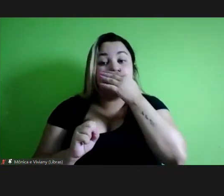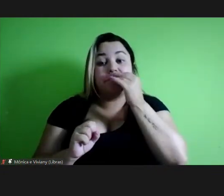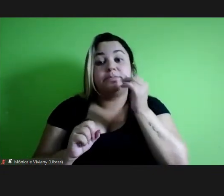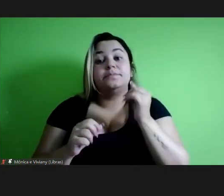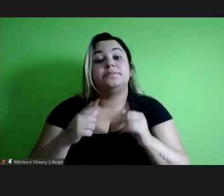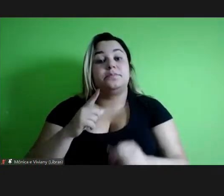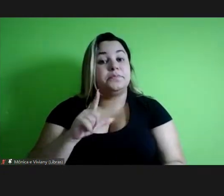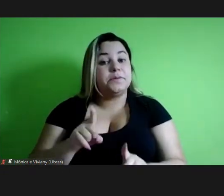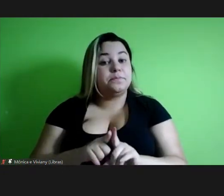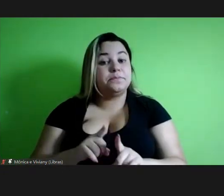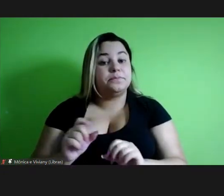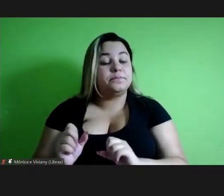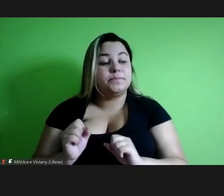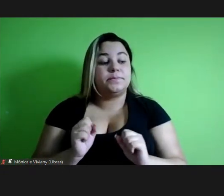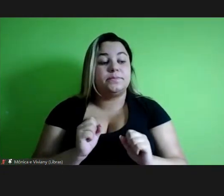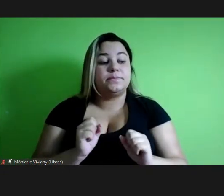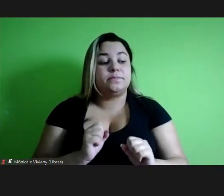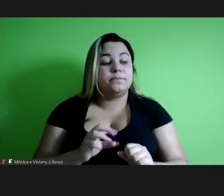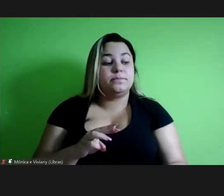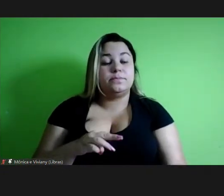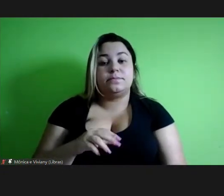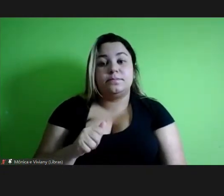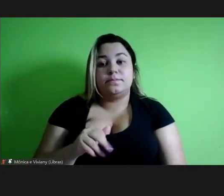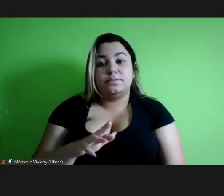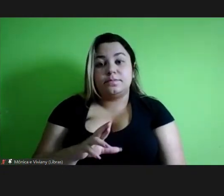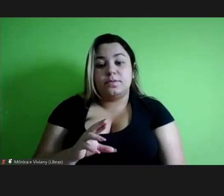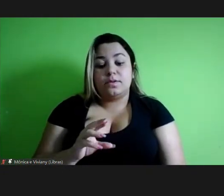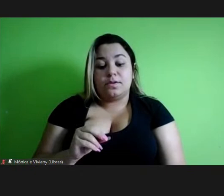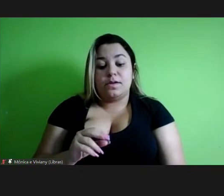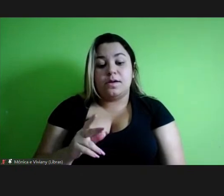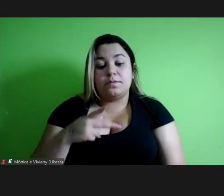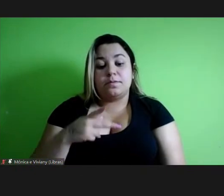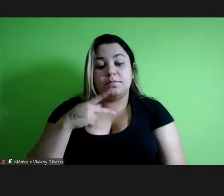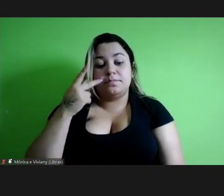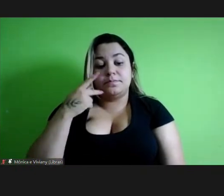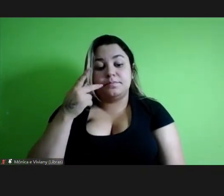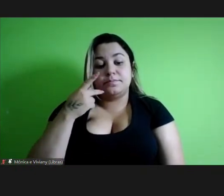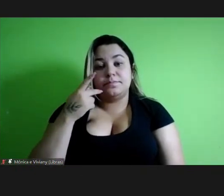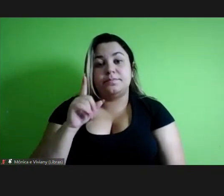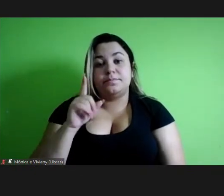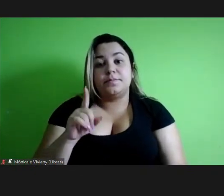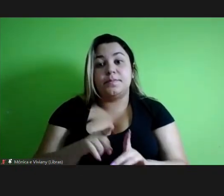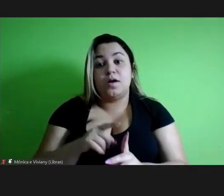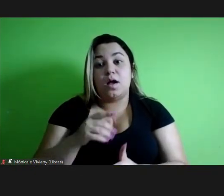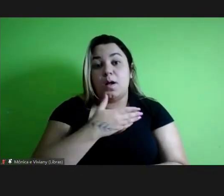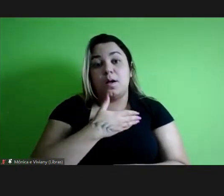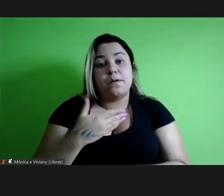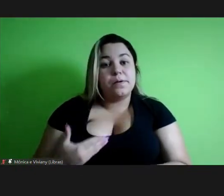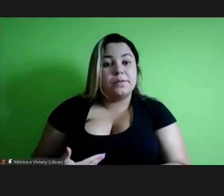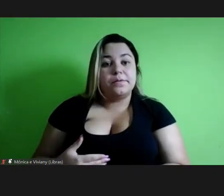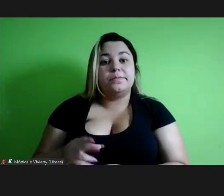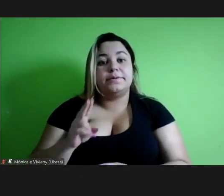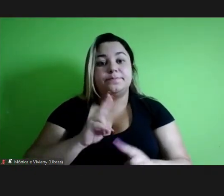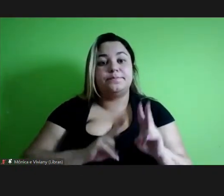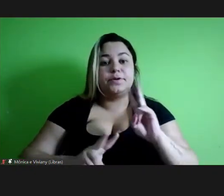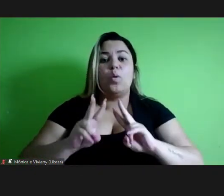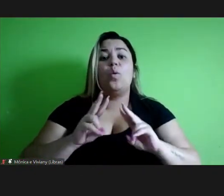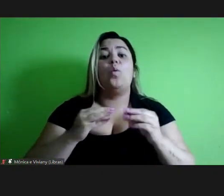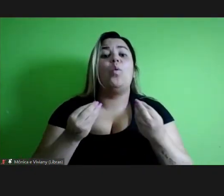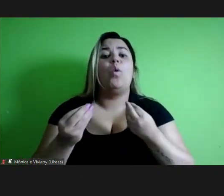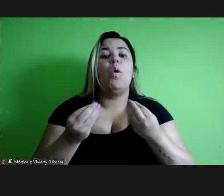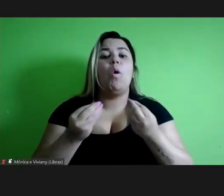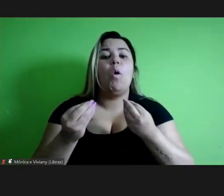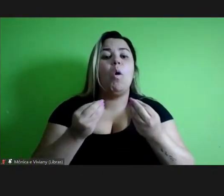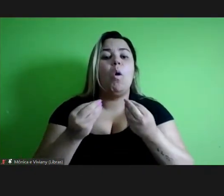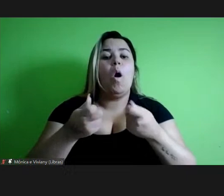be. So we can think about this at a very macro level in terms of big public policies, for example,